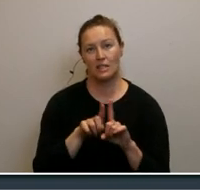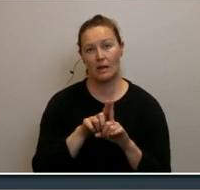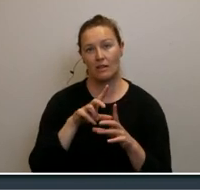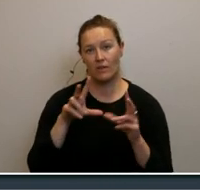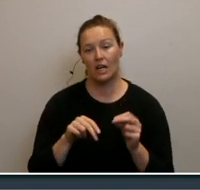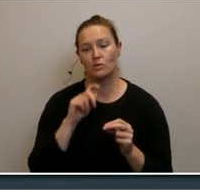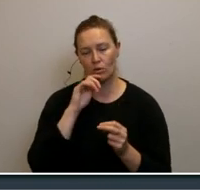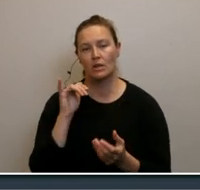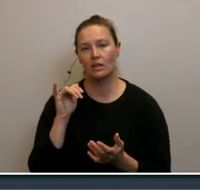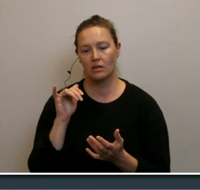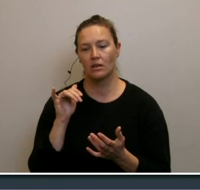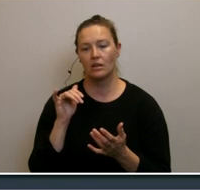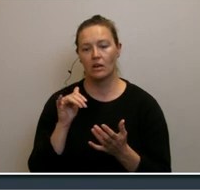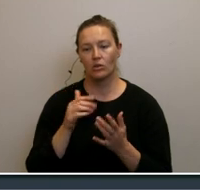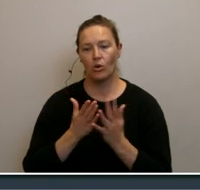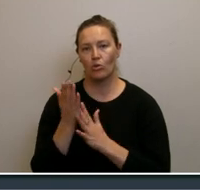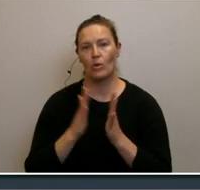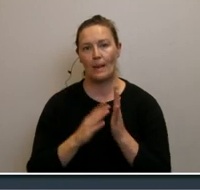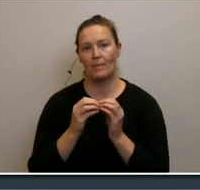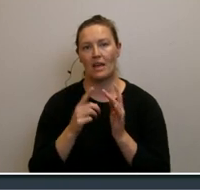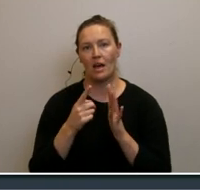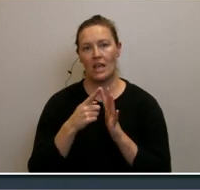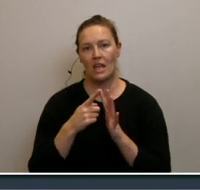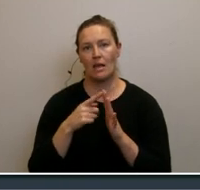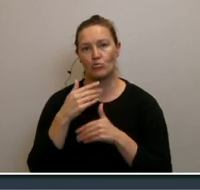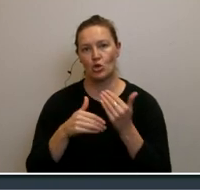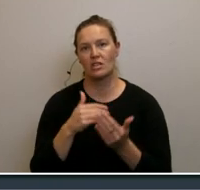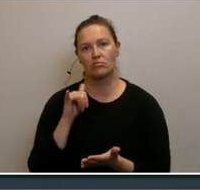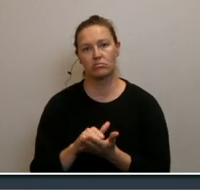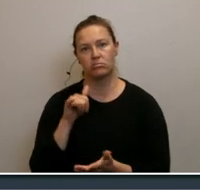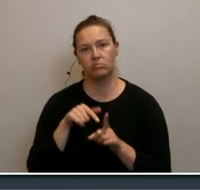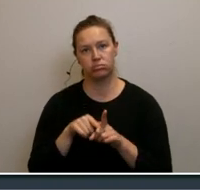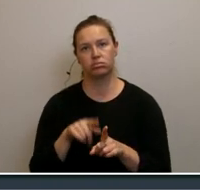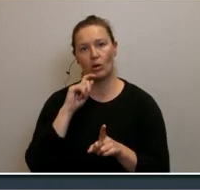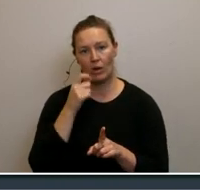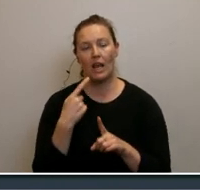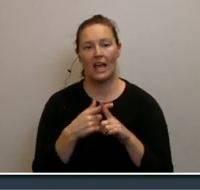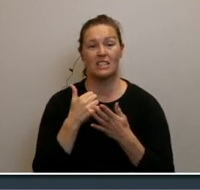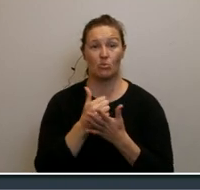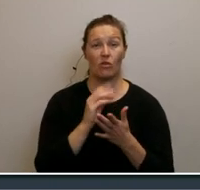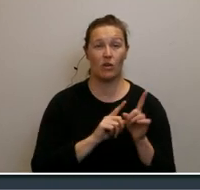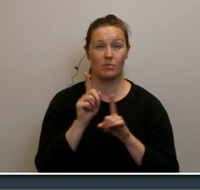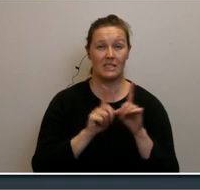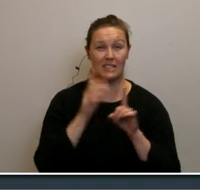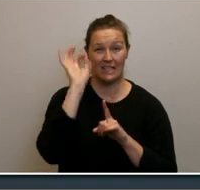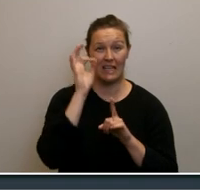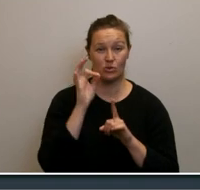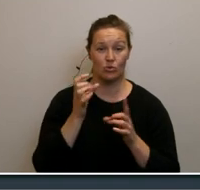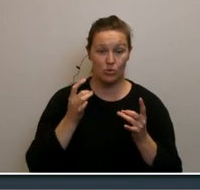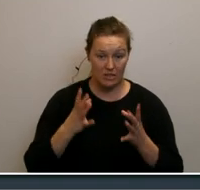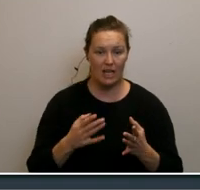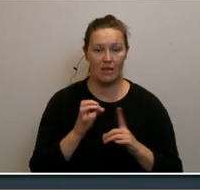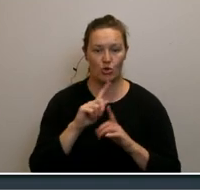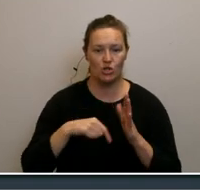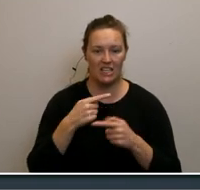for ratification through the MBIE process, and really LTC support from the City Council to kick it off. So I think that's